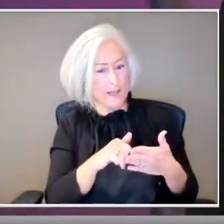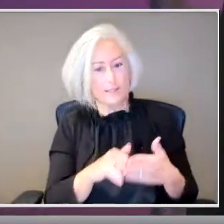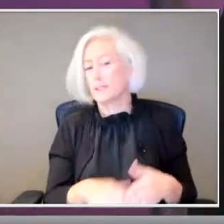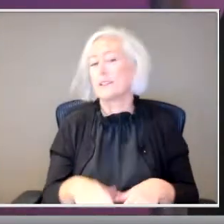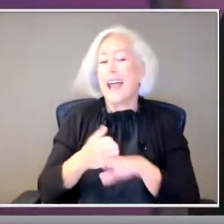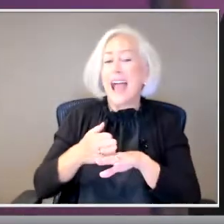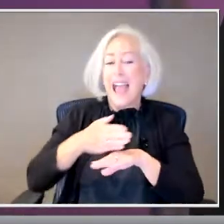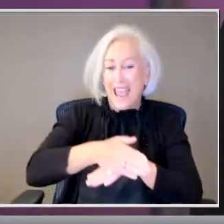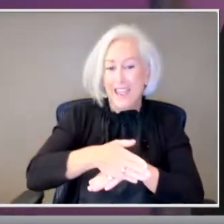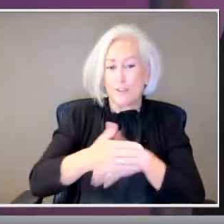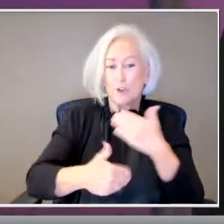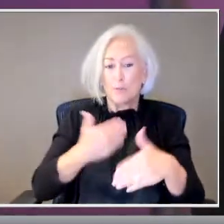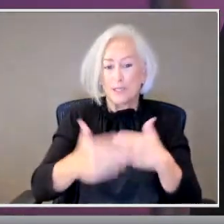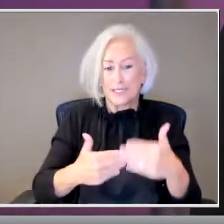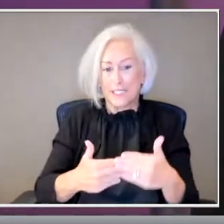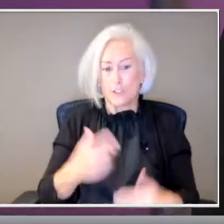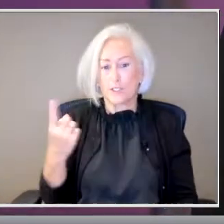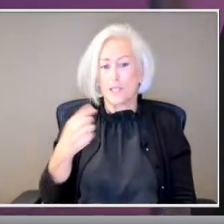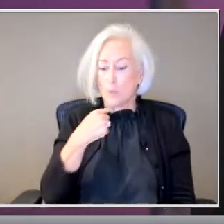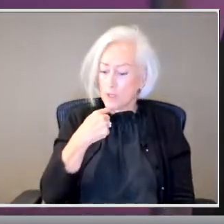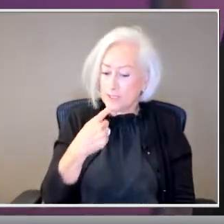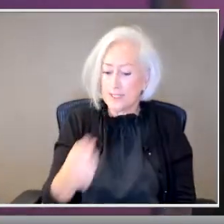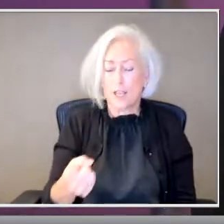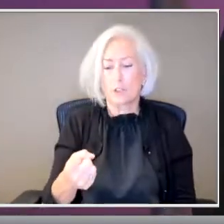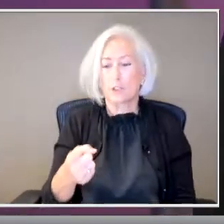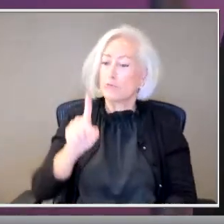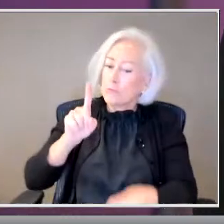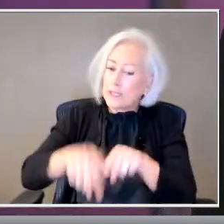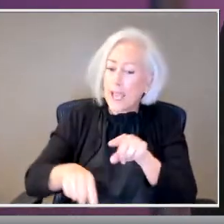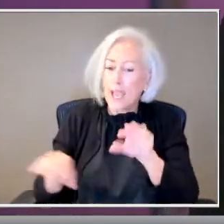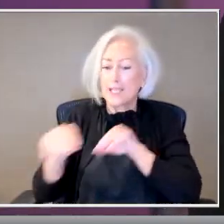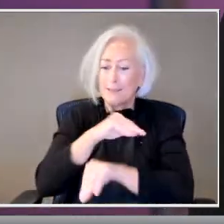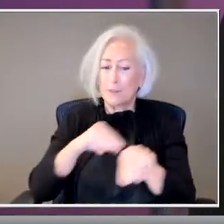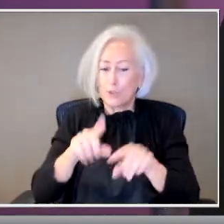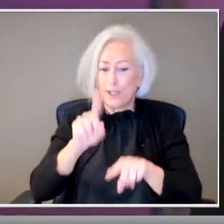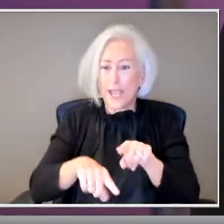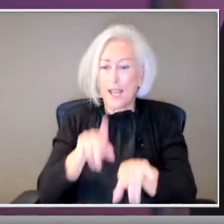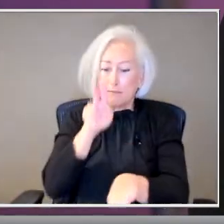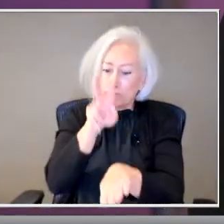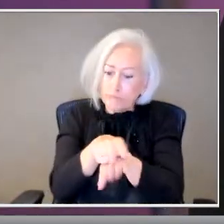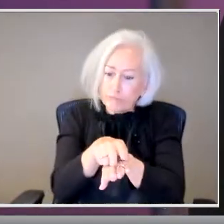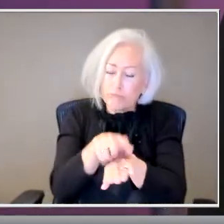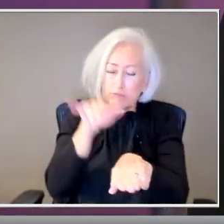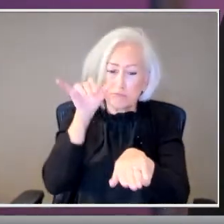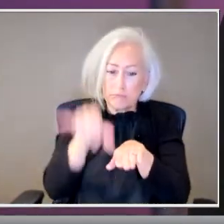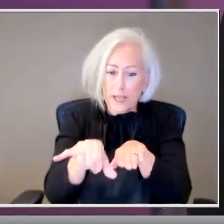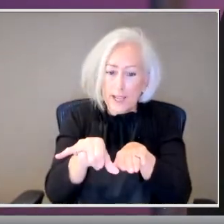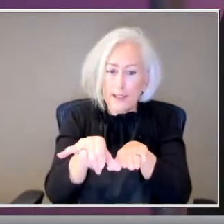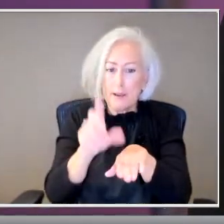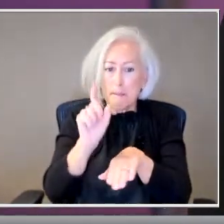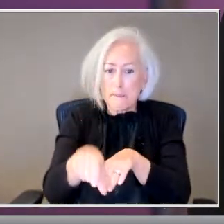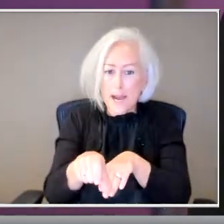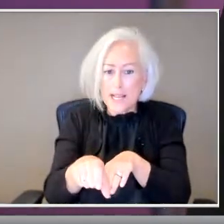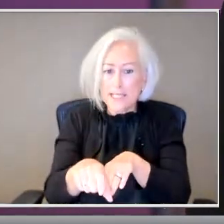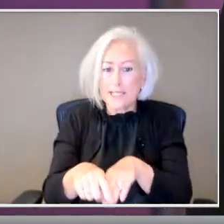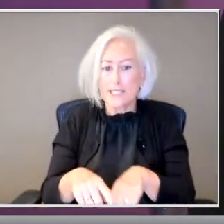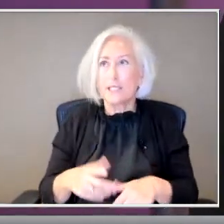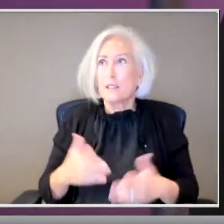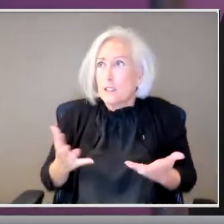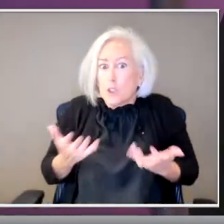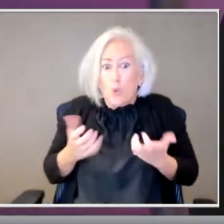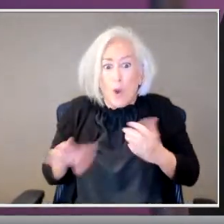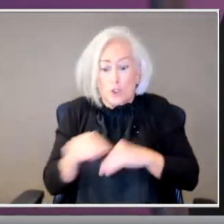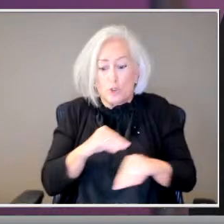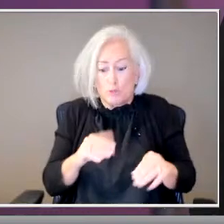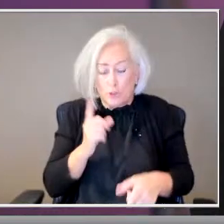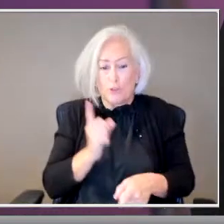do something, of course, it's the very thing you want to do. Especially you. Exactly. Mike. So they're like, you need to not move. And then this was the threat that worked with